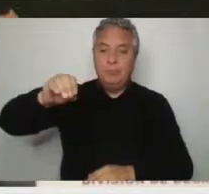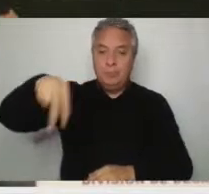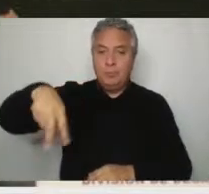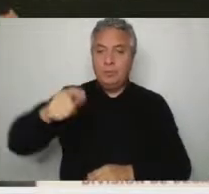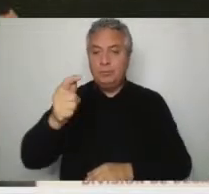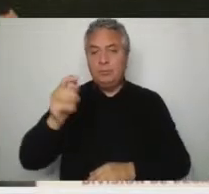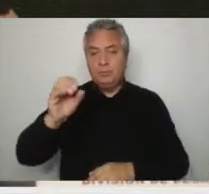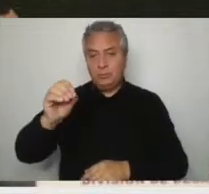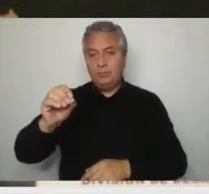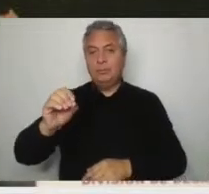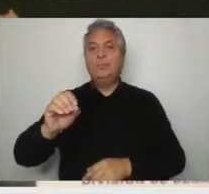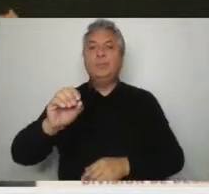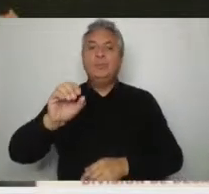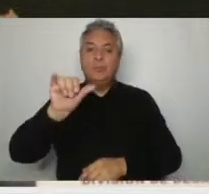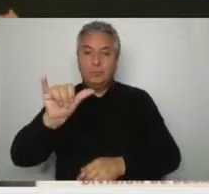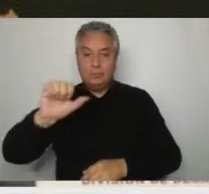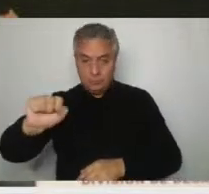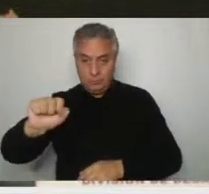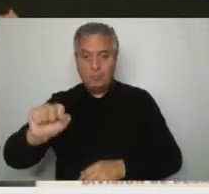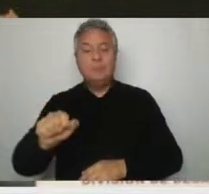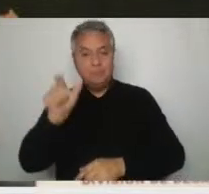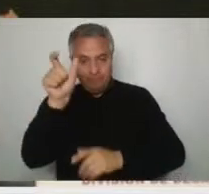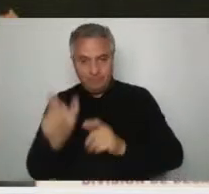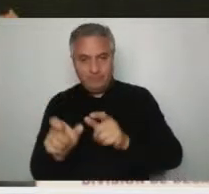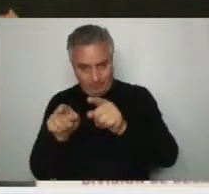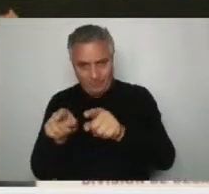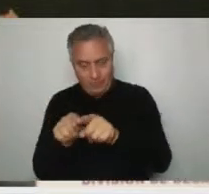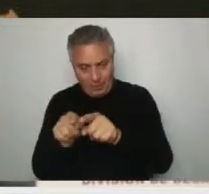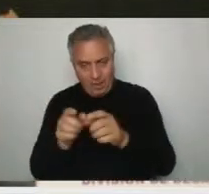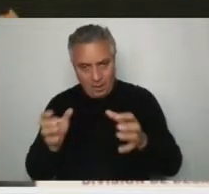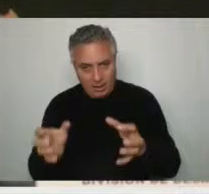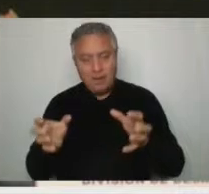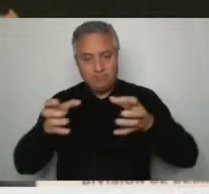head of the Peruvian